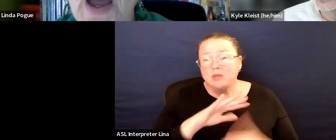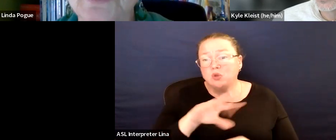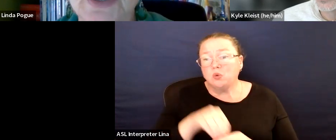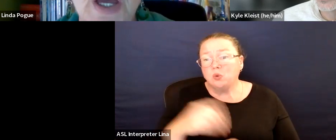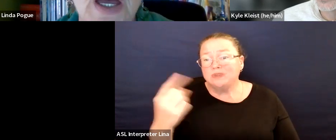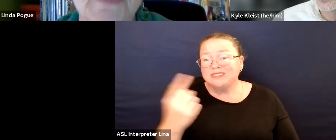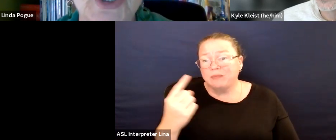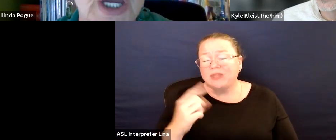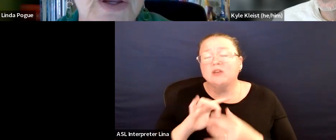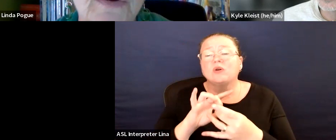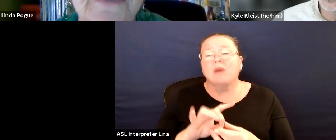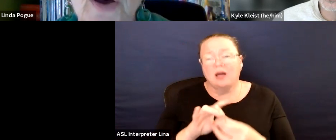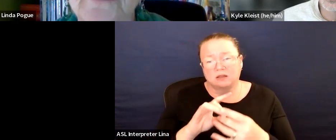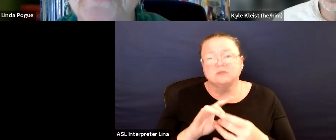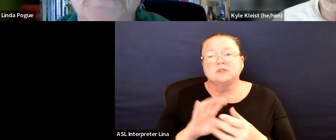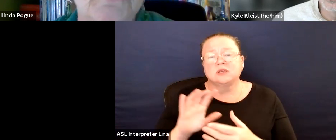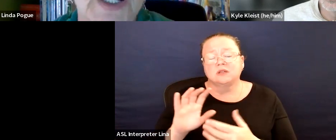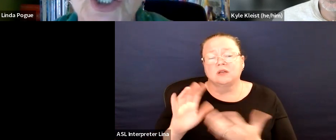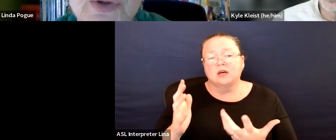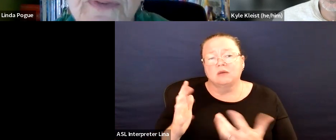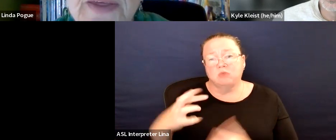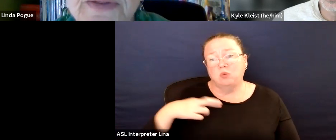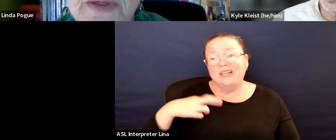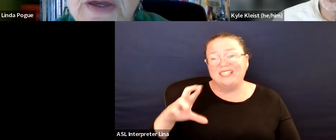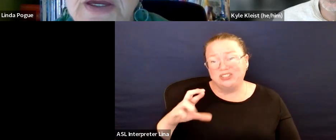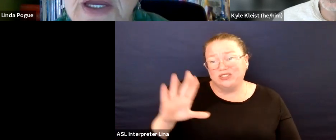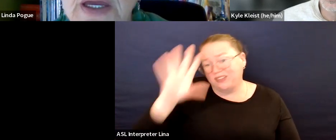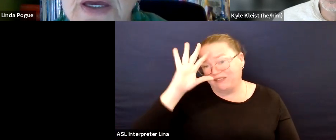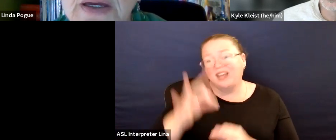something about the sharing of religious or faith